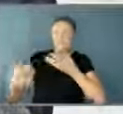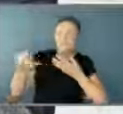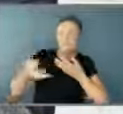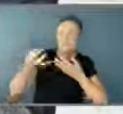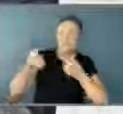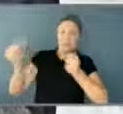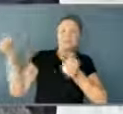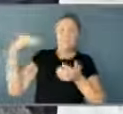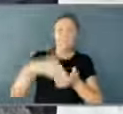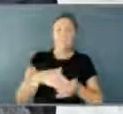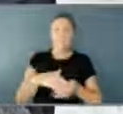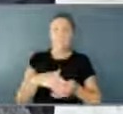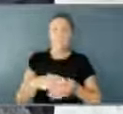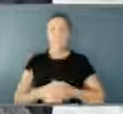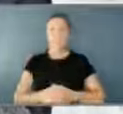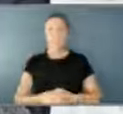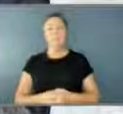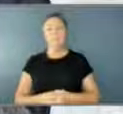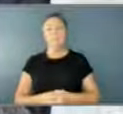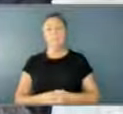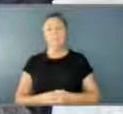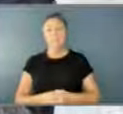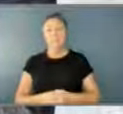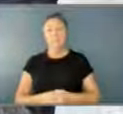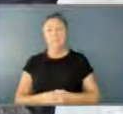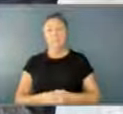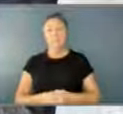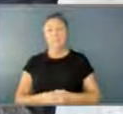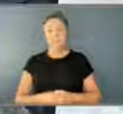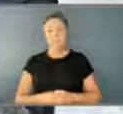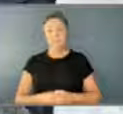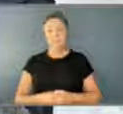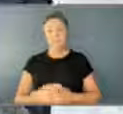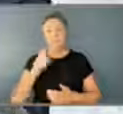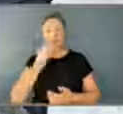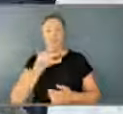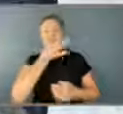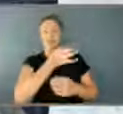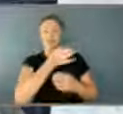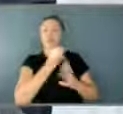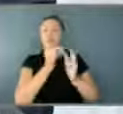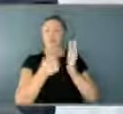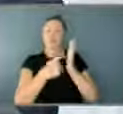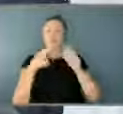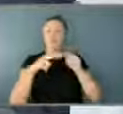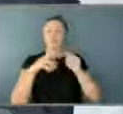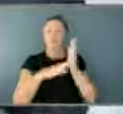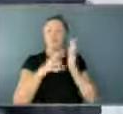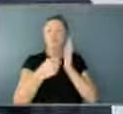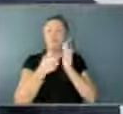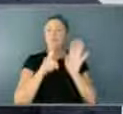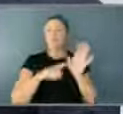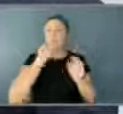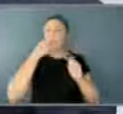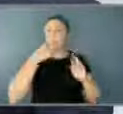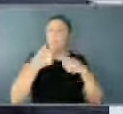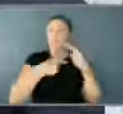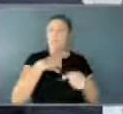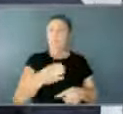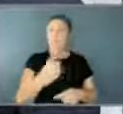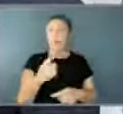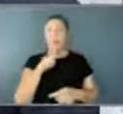that this is holding. So Greg and Brendan can speak to that. But you raise good questions, and that's why these materials,